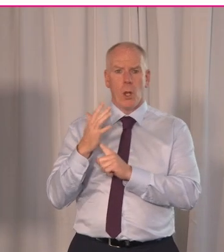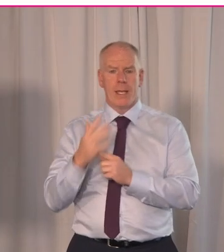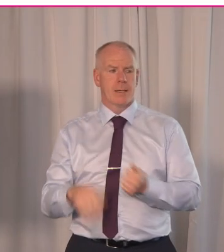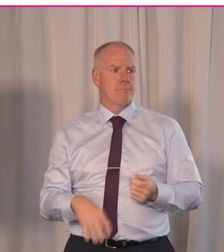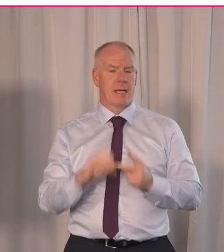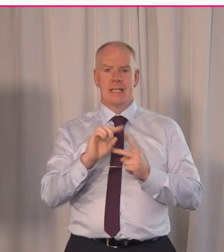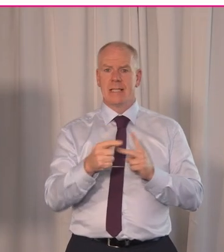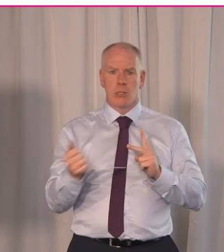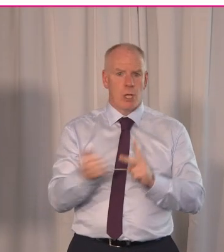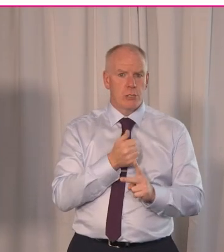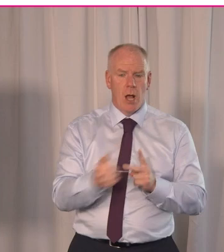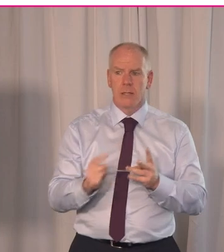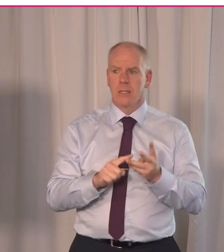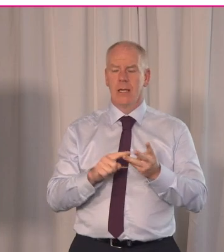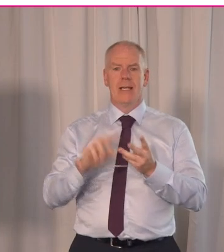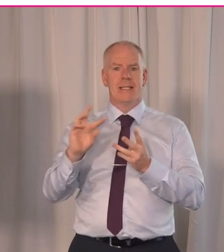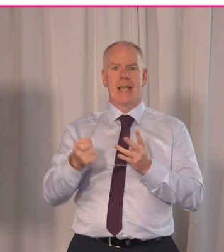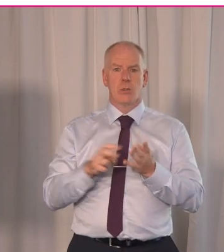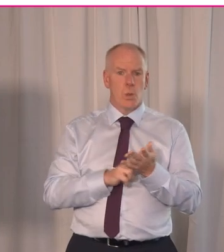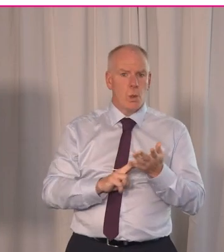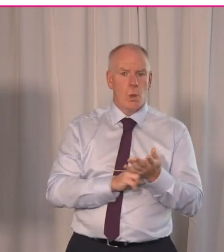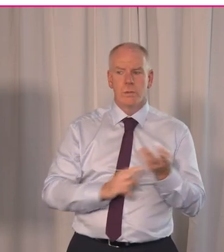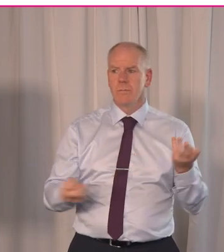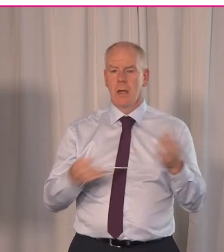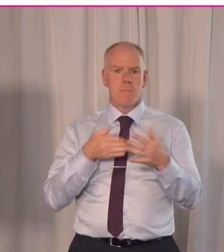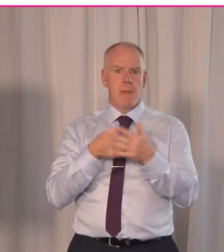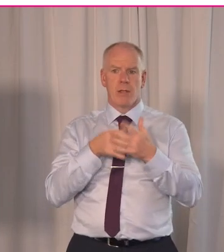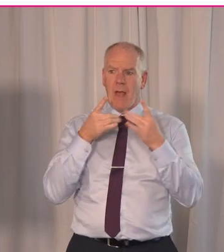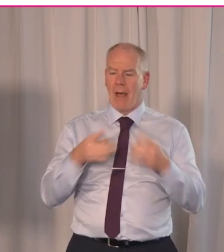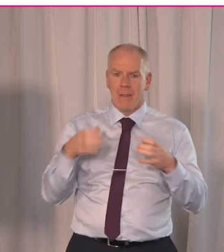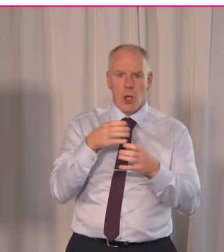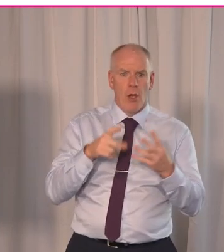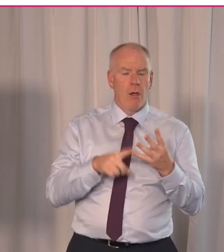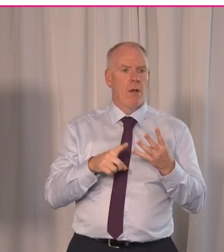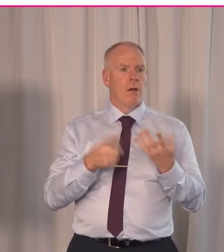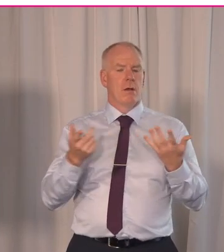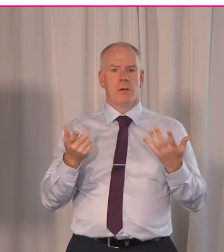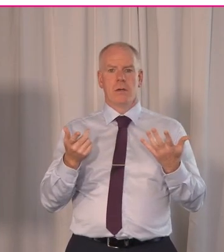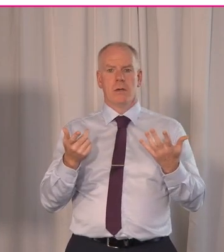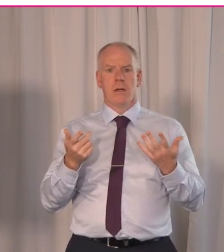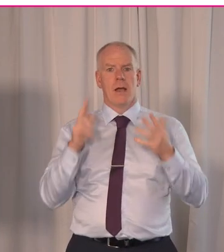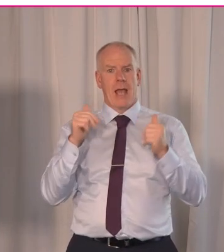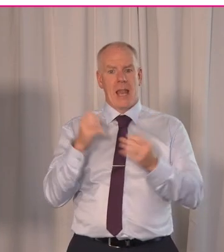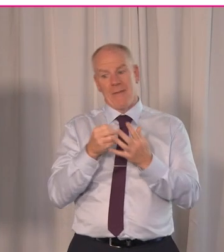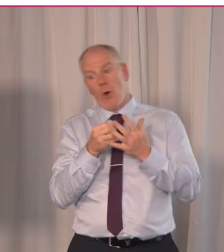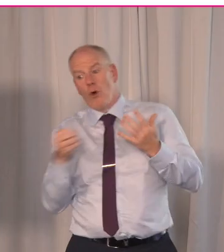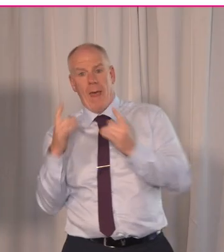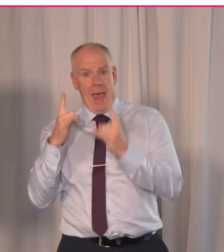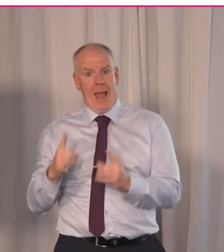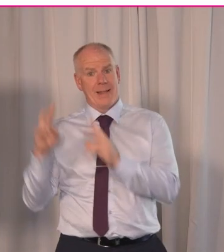exploitation, unemployment, barriers to healthcare. There may be co-occurring health conditions